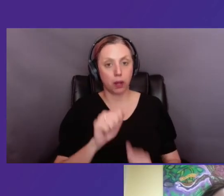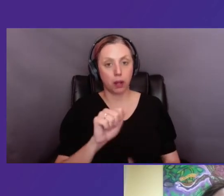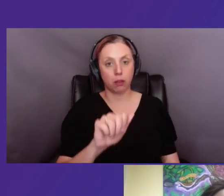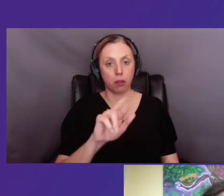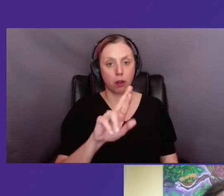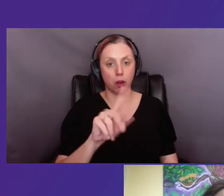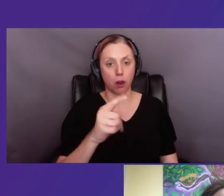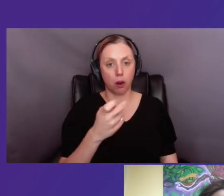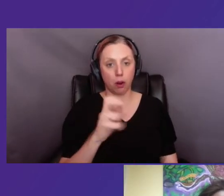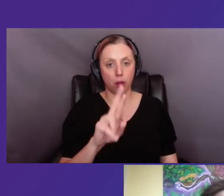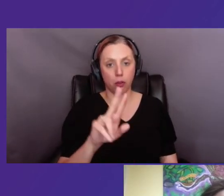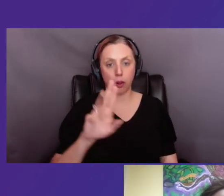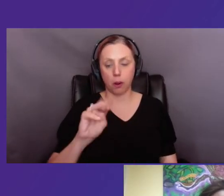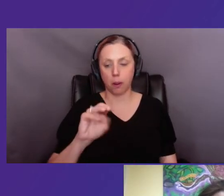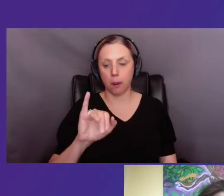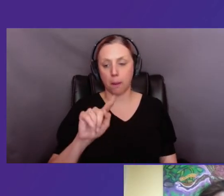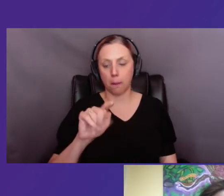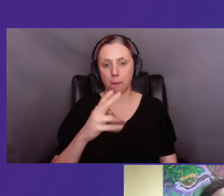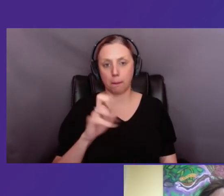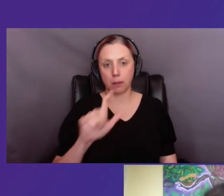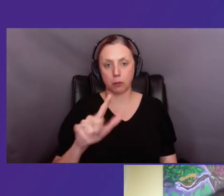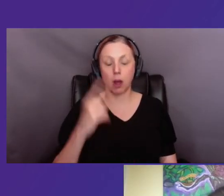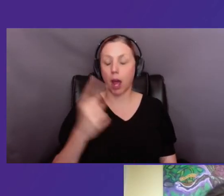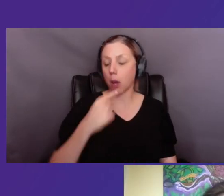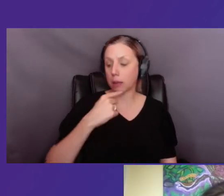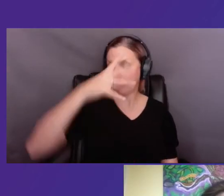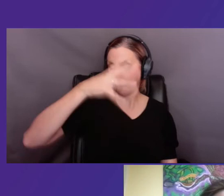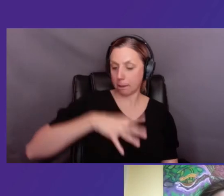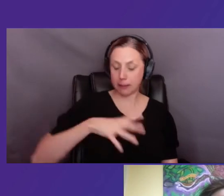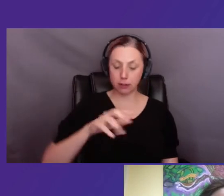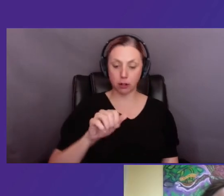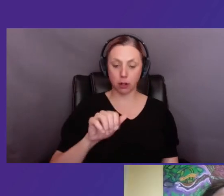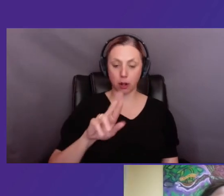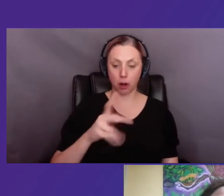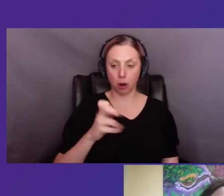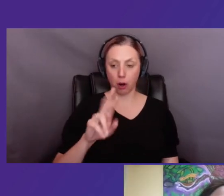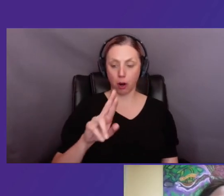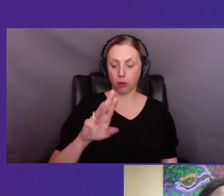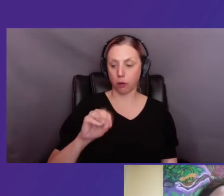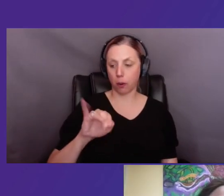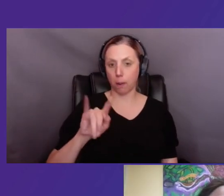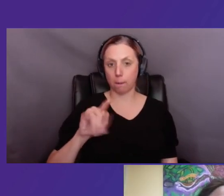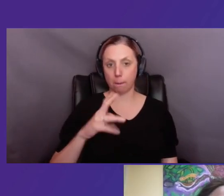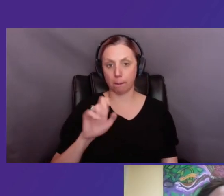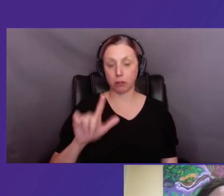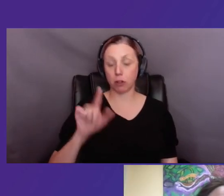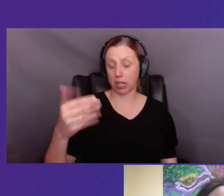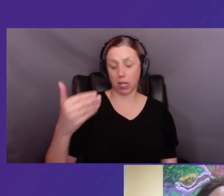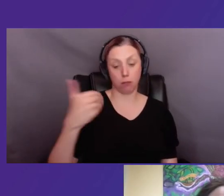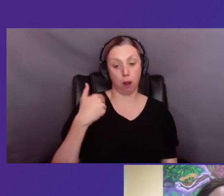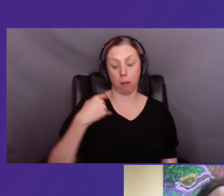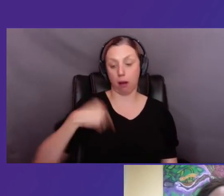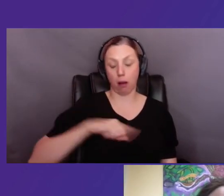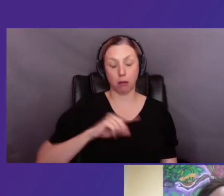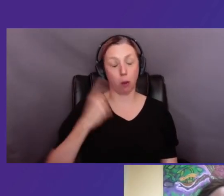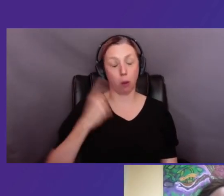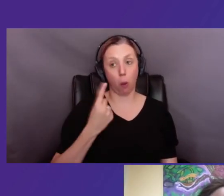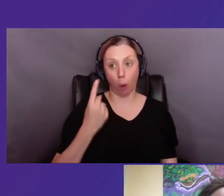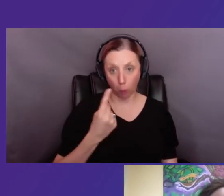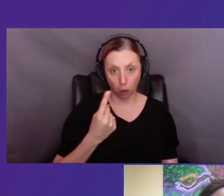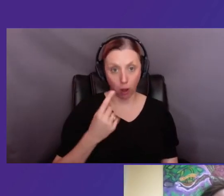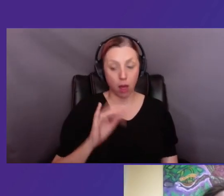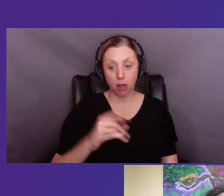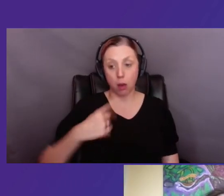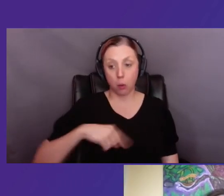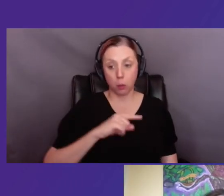and I always refer to him as Mr. Arthur Mitchell, he reminded us constantly, that we